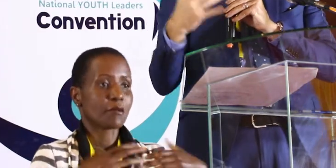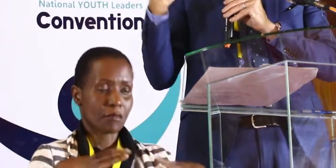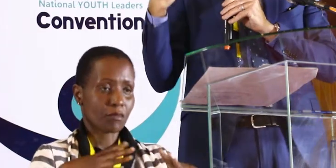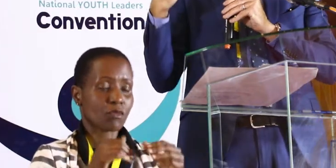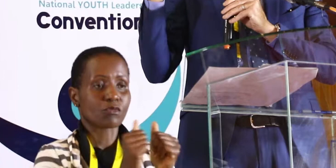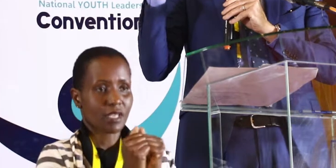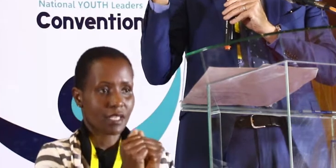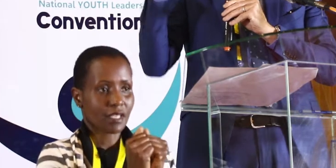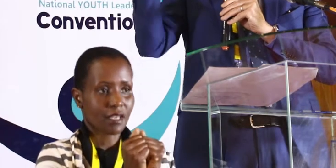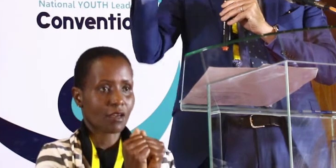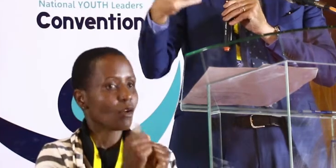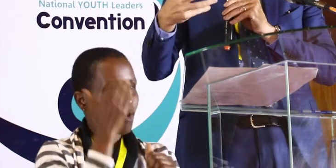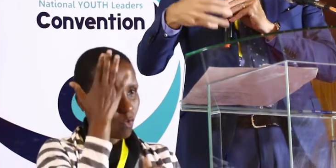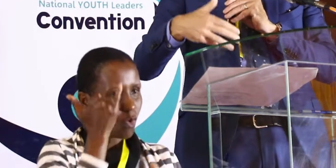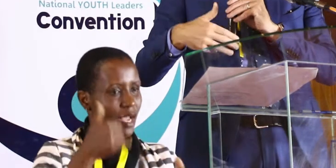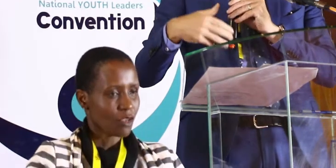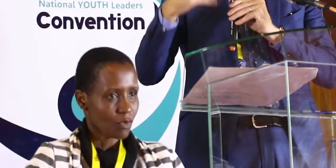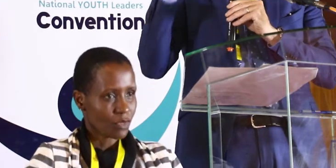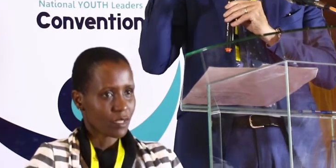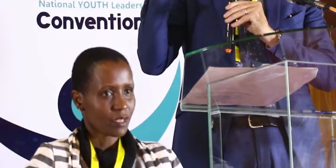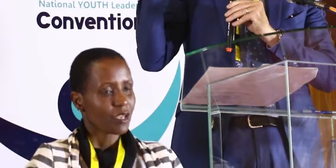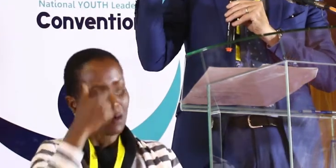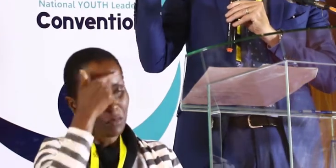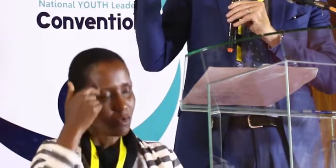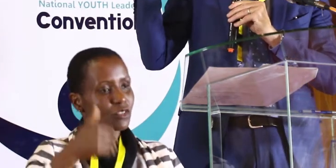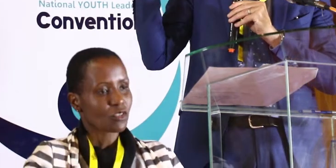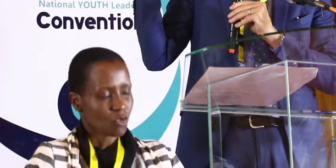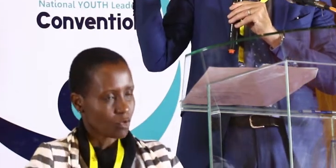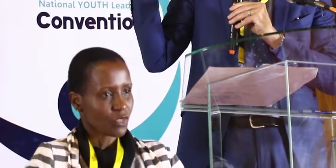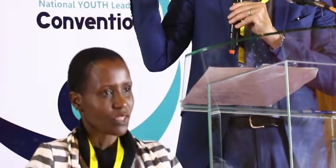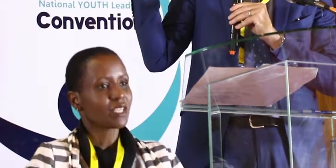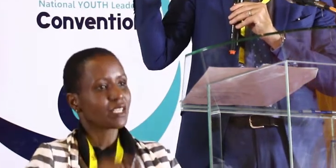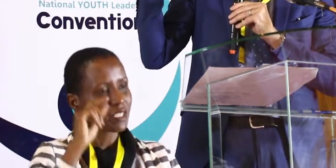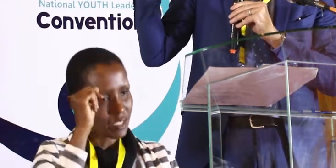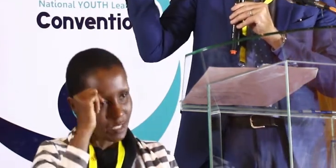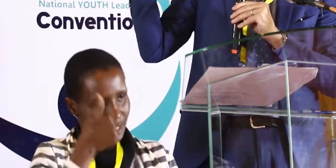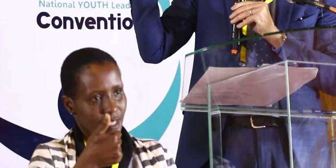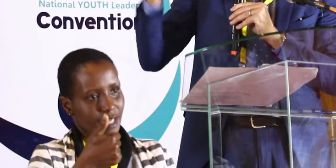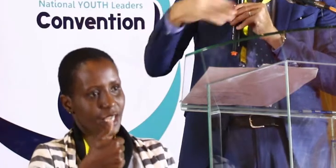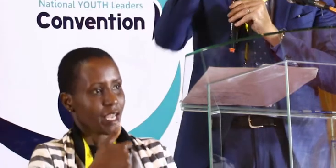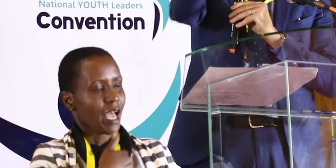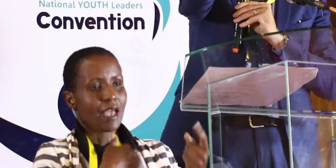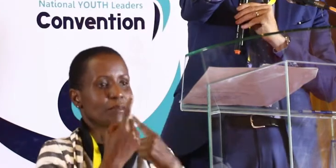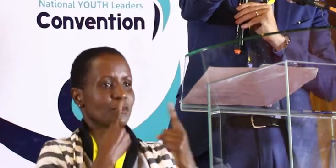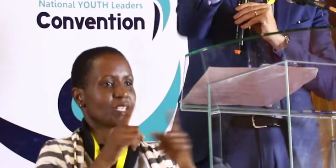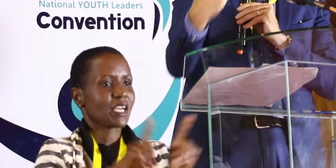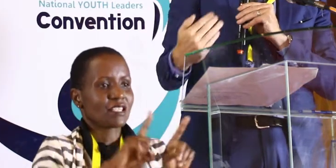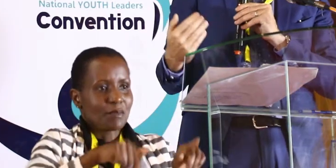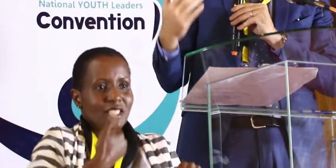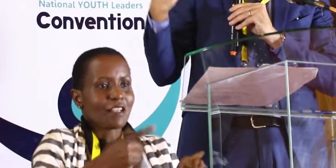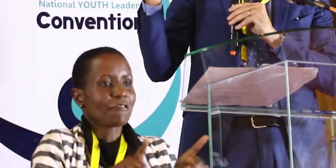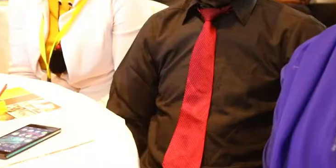Why? Because we are formative. Now I'm speaking about myself as a youth, I wish, but it's rather